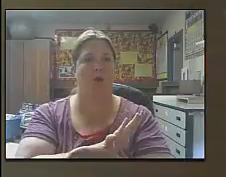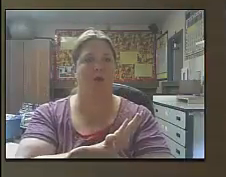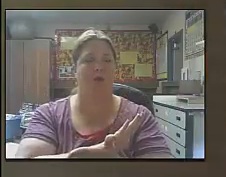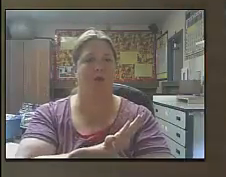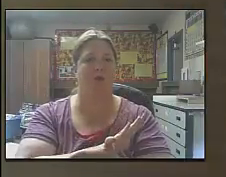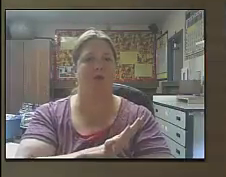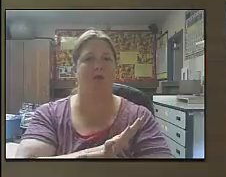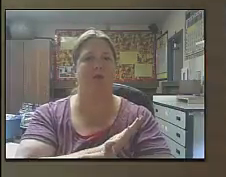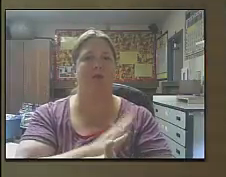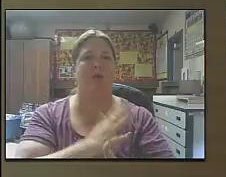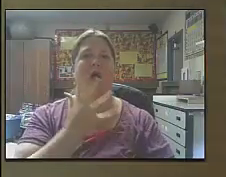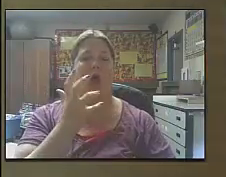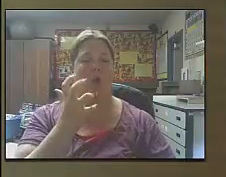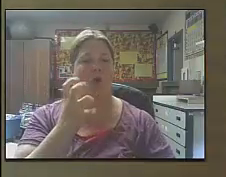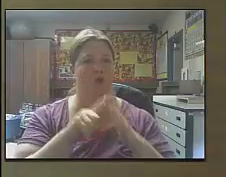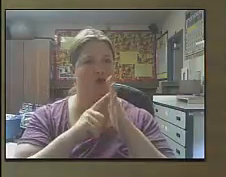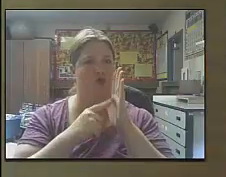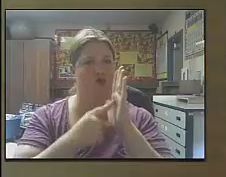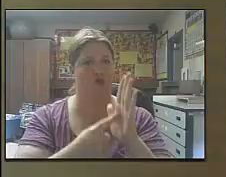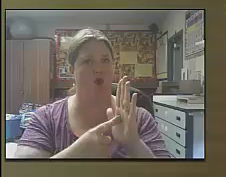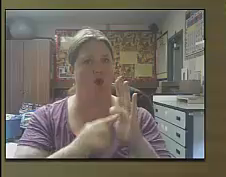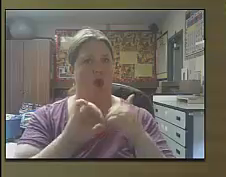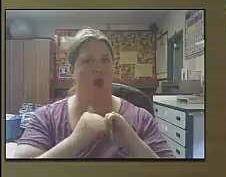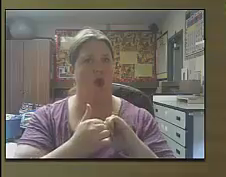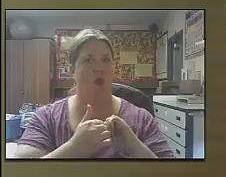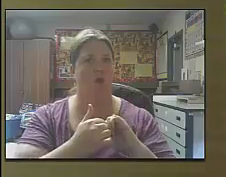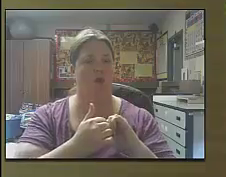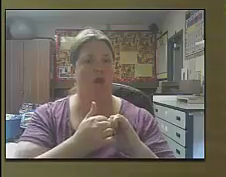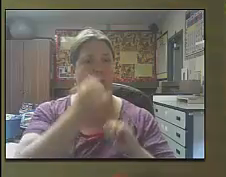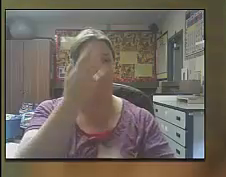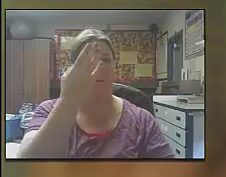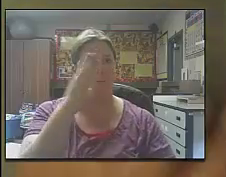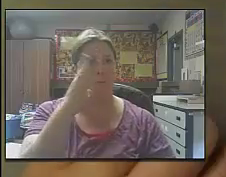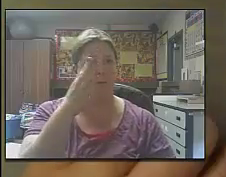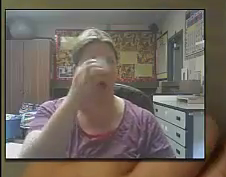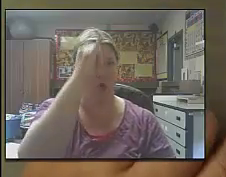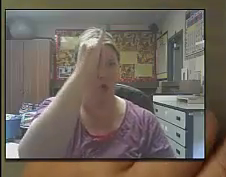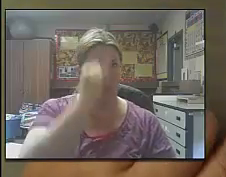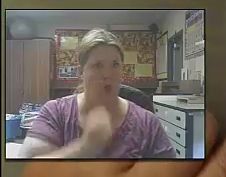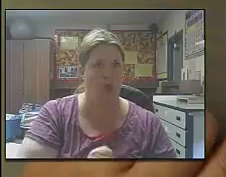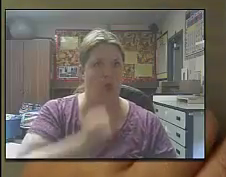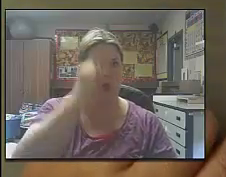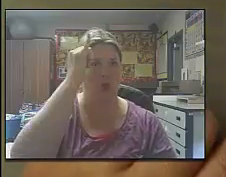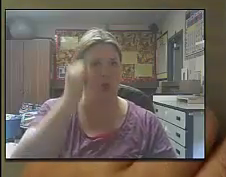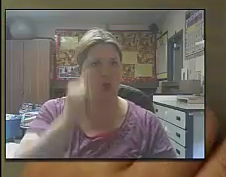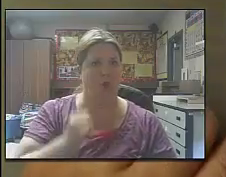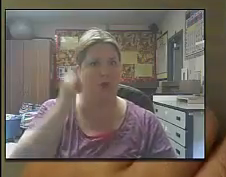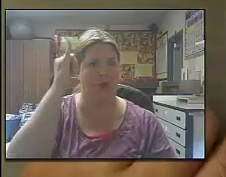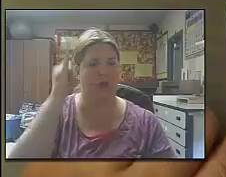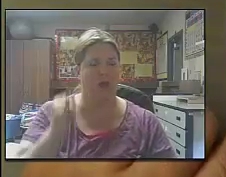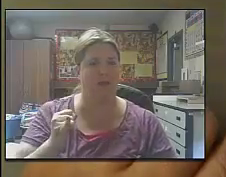you're going to put one number in between the blue lines. So we're going to use the same one.